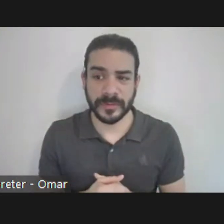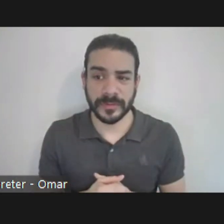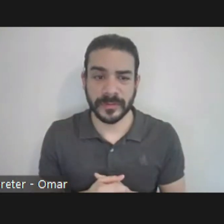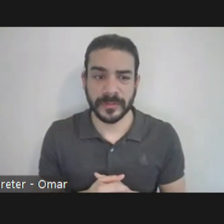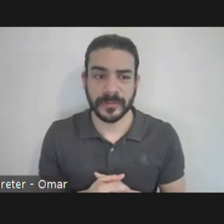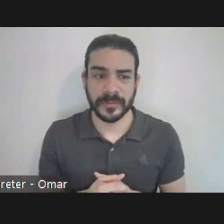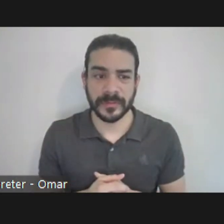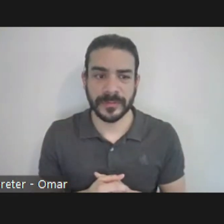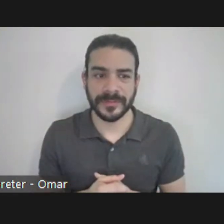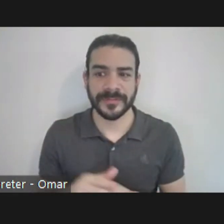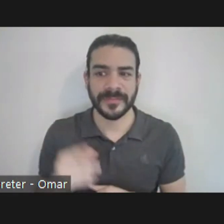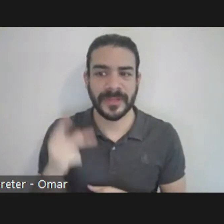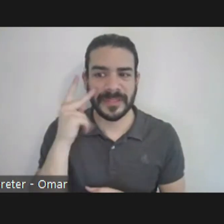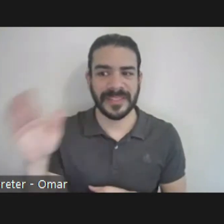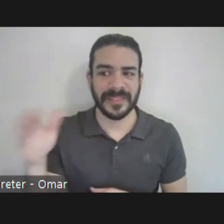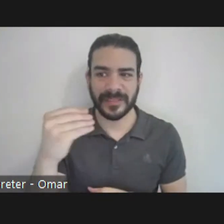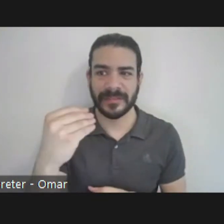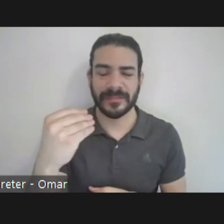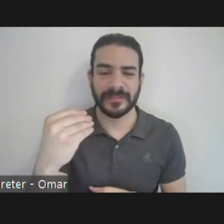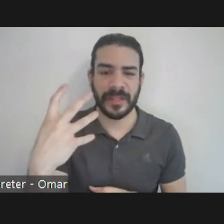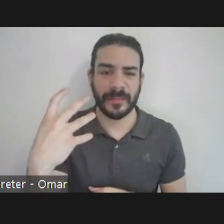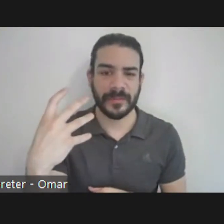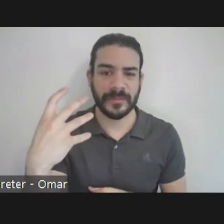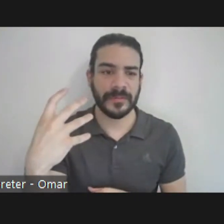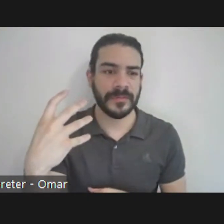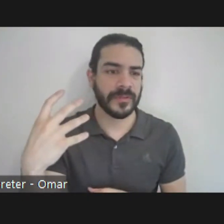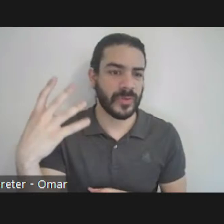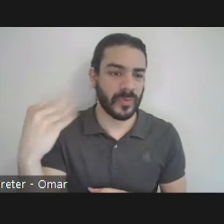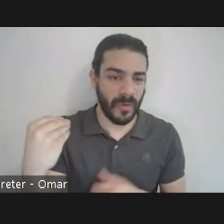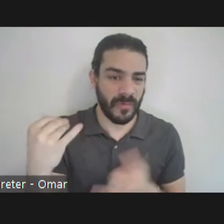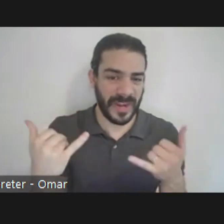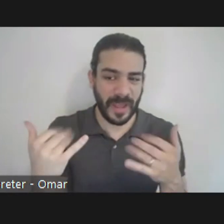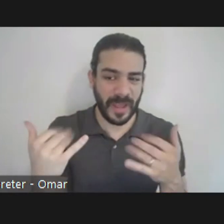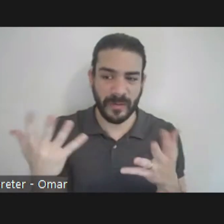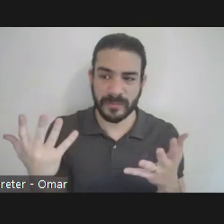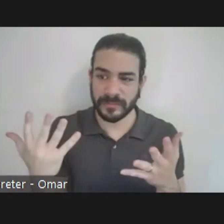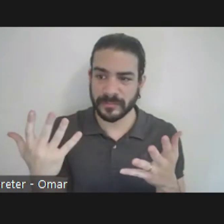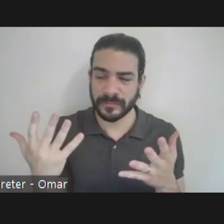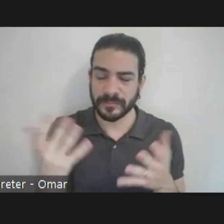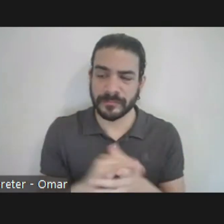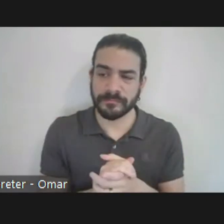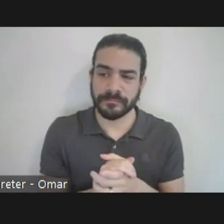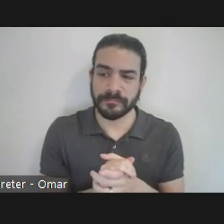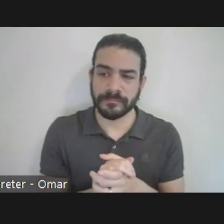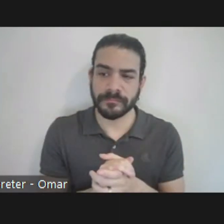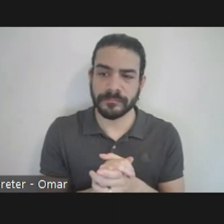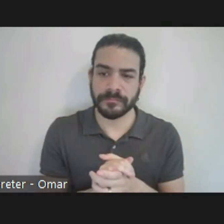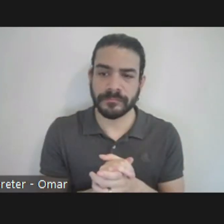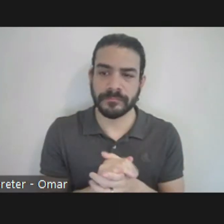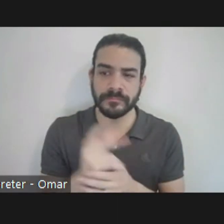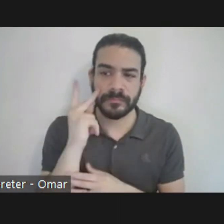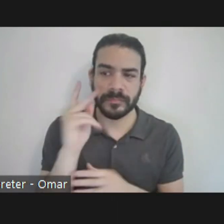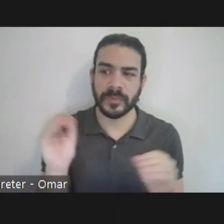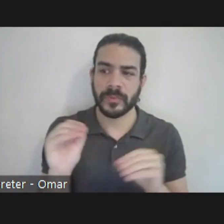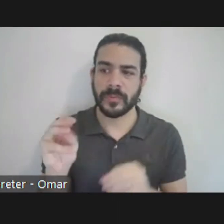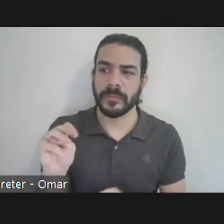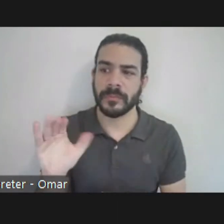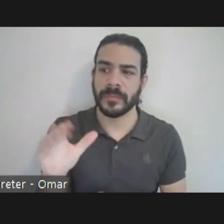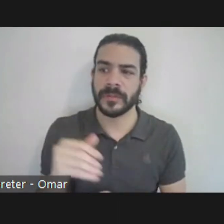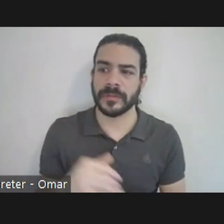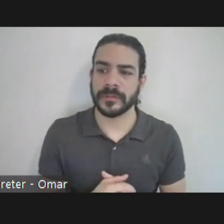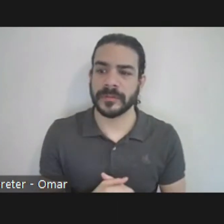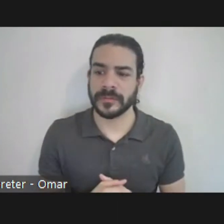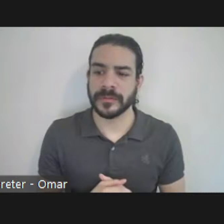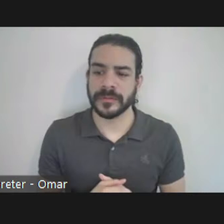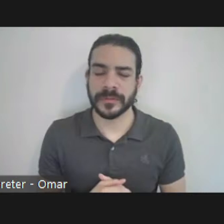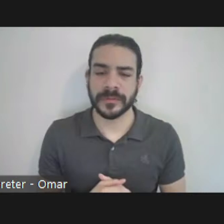camera is off, Jose, but is he, and I don't see a microphone muted. Yeah, we need him to connect his audio. So if